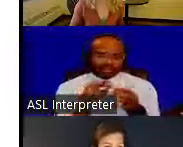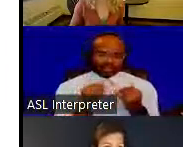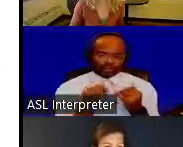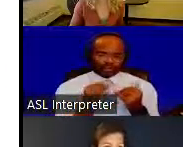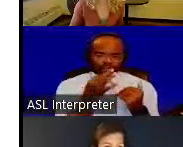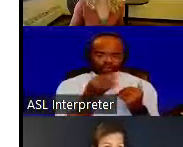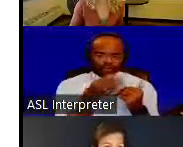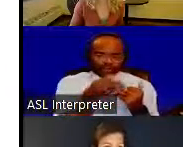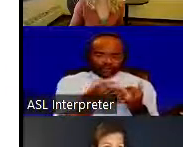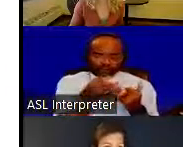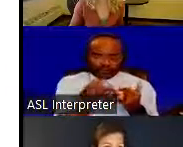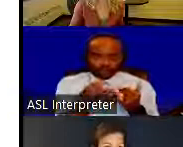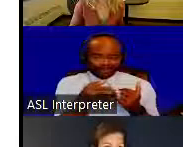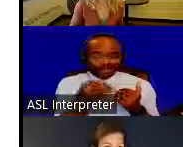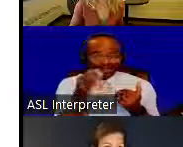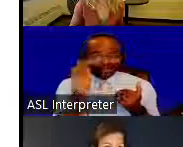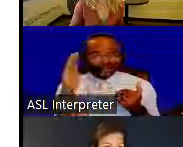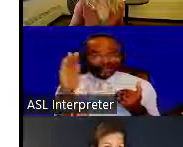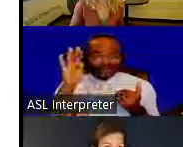goal compared to your long-term,